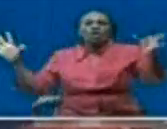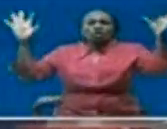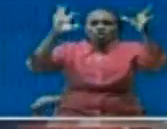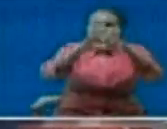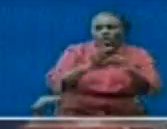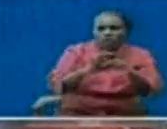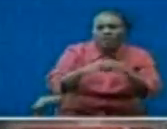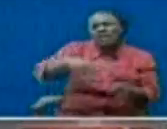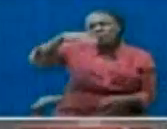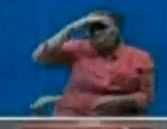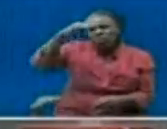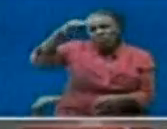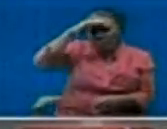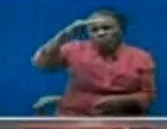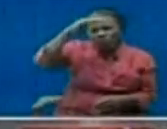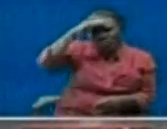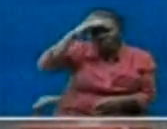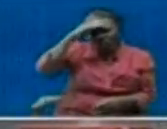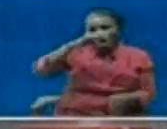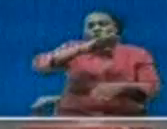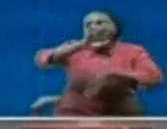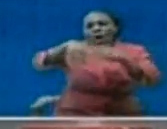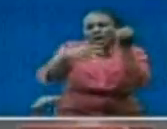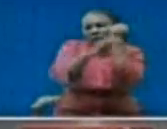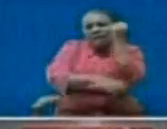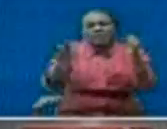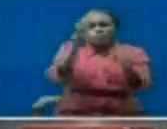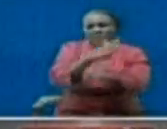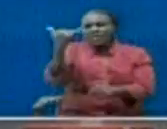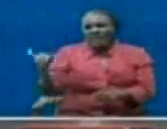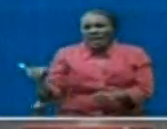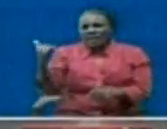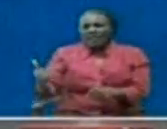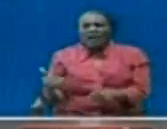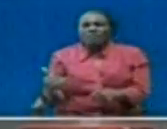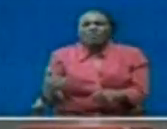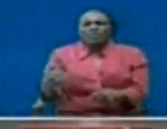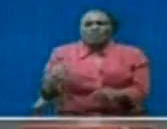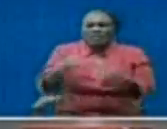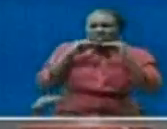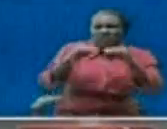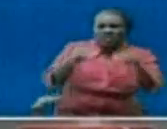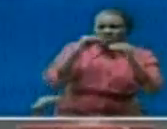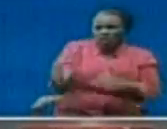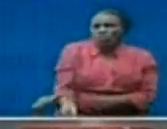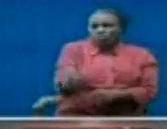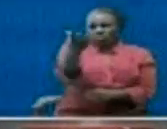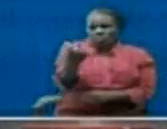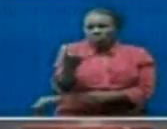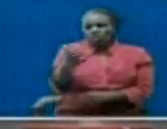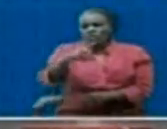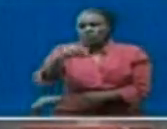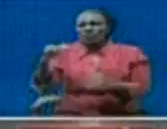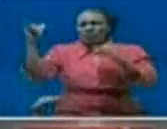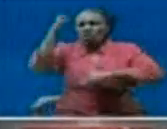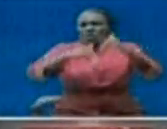people drinking themselves silly in all parts of this country, if you look at young people getting radicalized to blow themselves up, to go to foreign countries